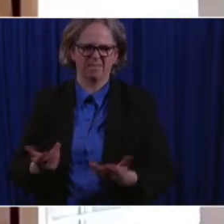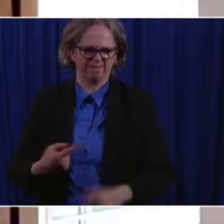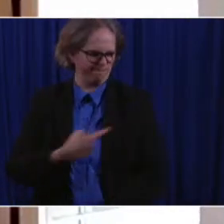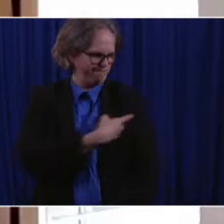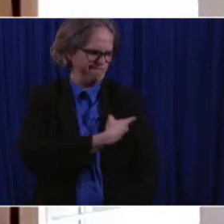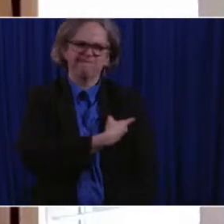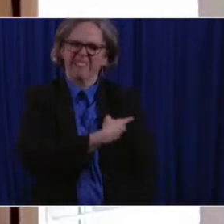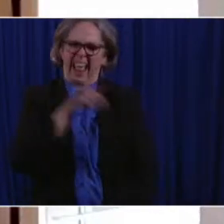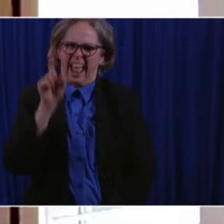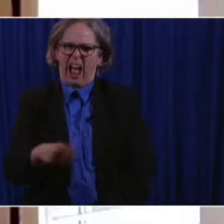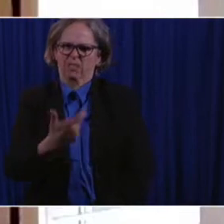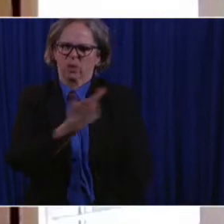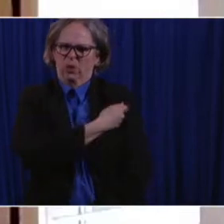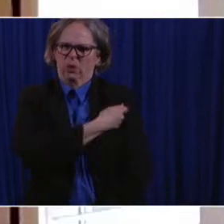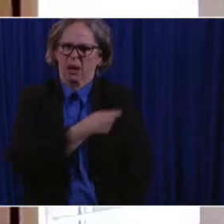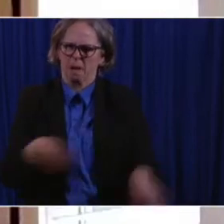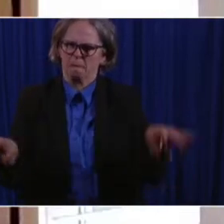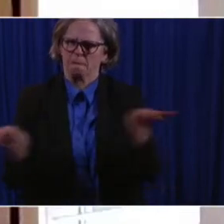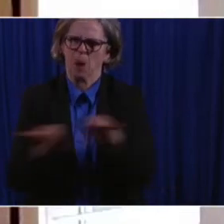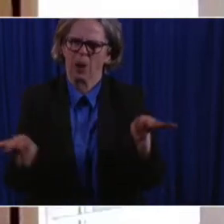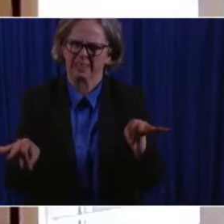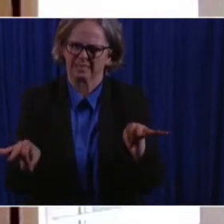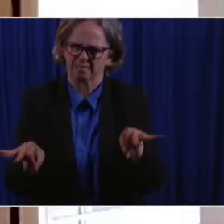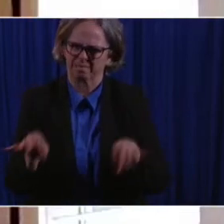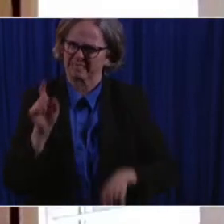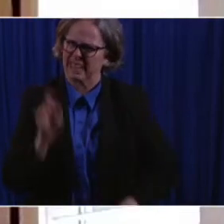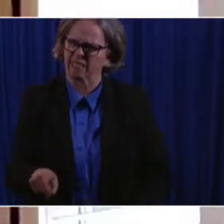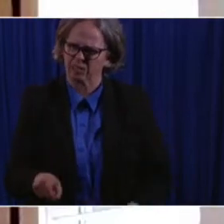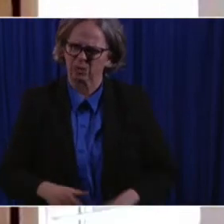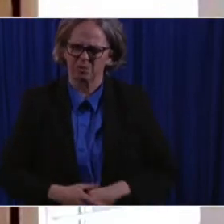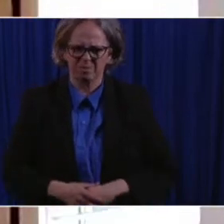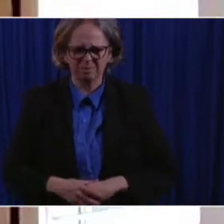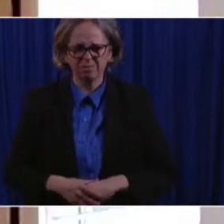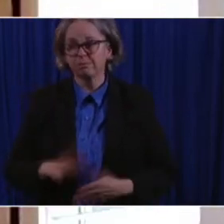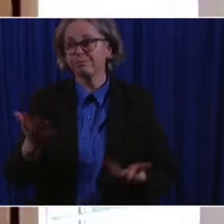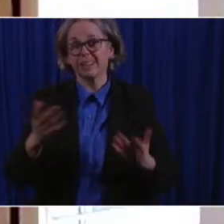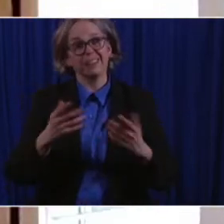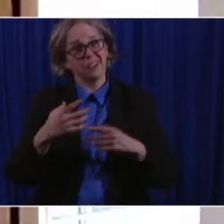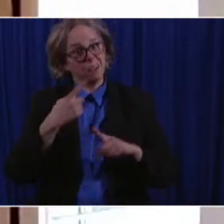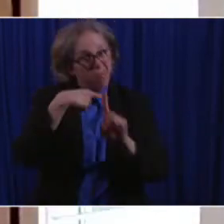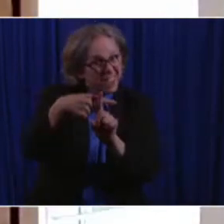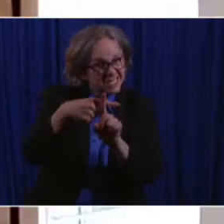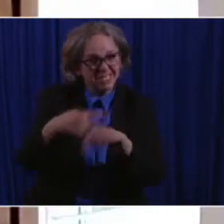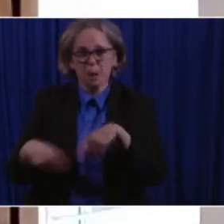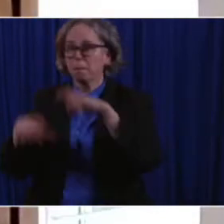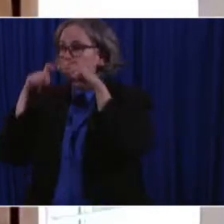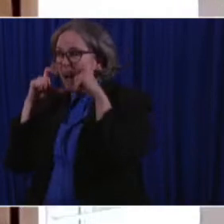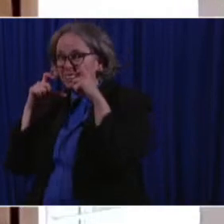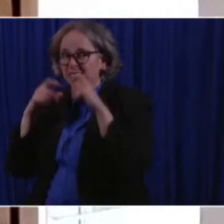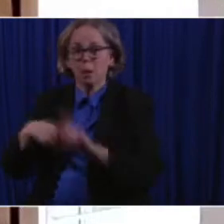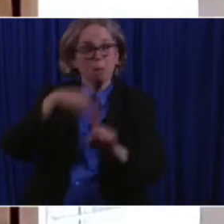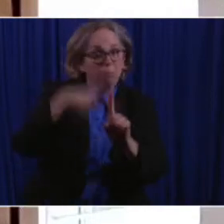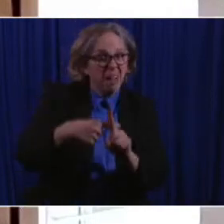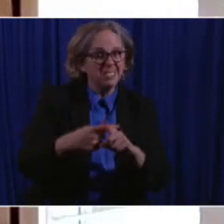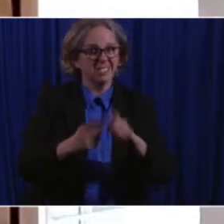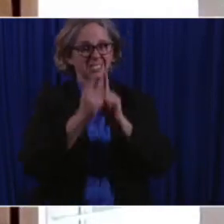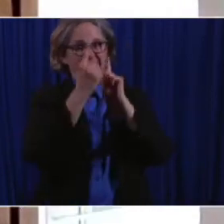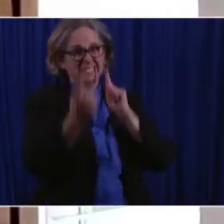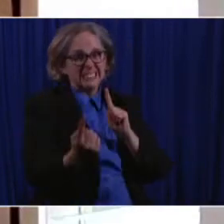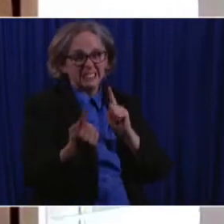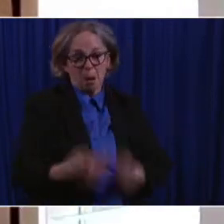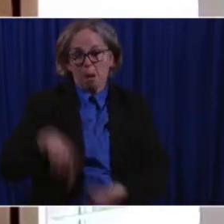meantime, to be masking, maintaining physical distancing, and hand washing, because those remain our best